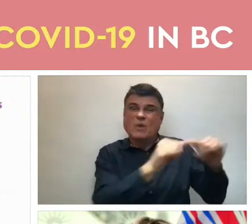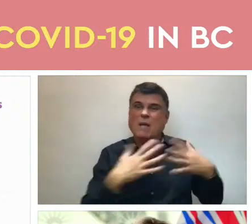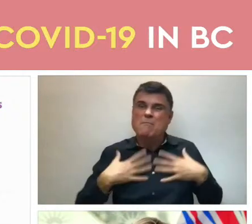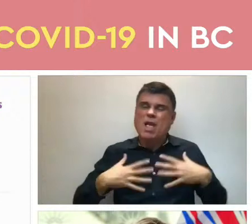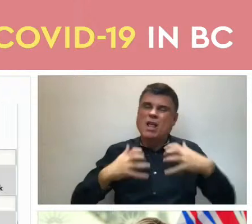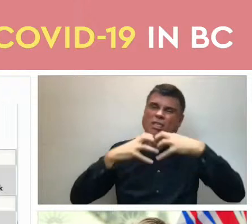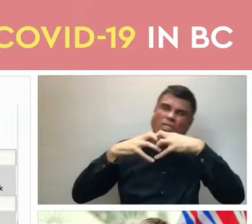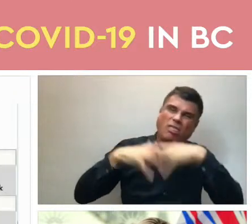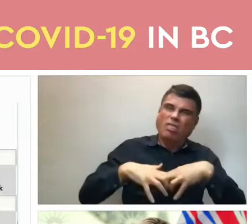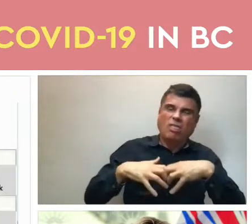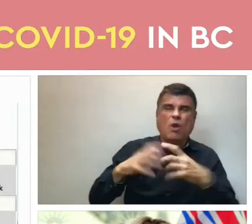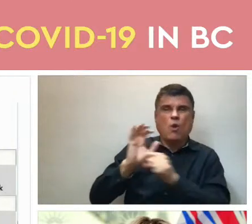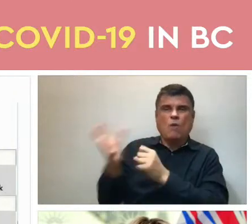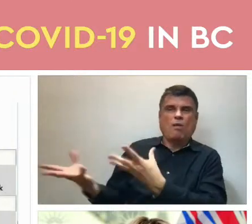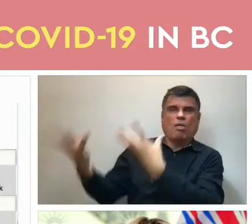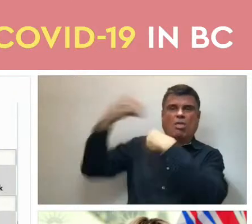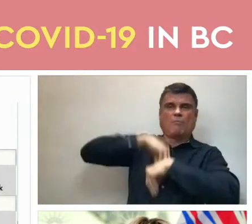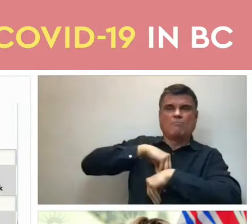this nasty virus.